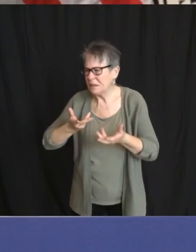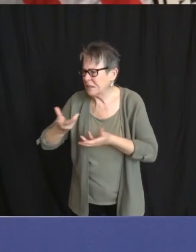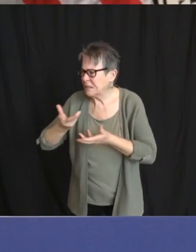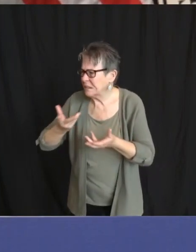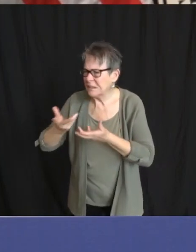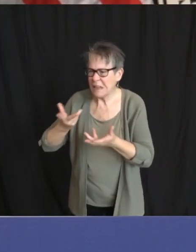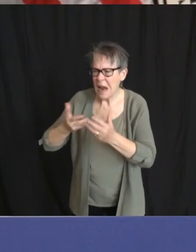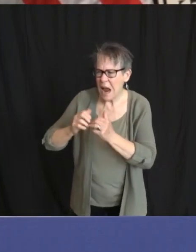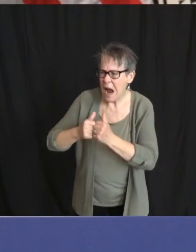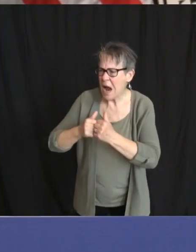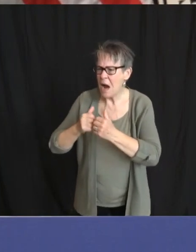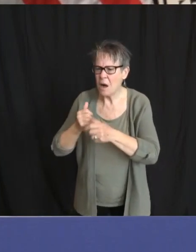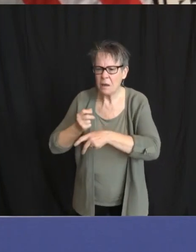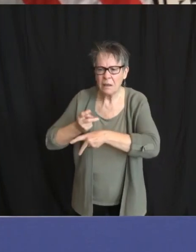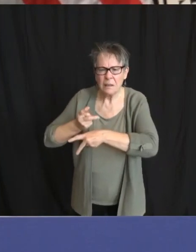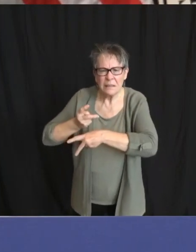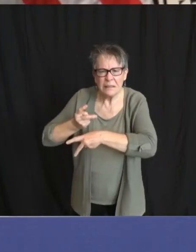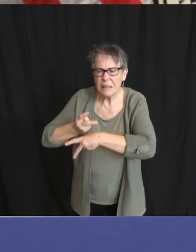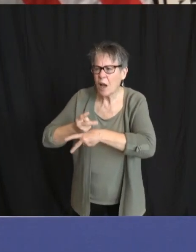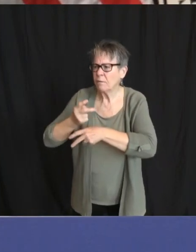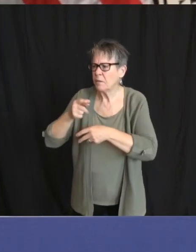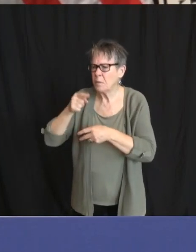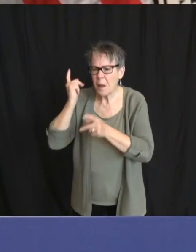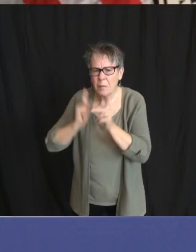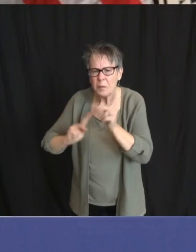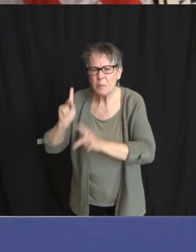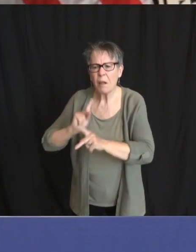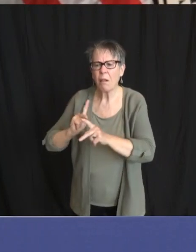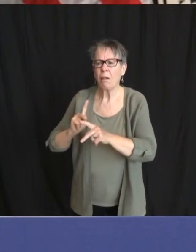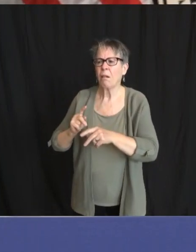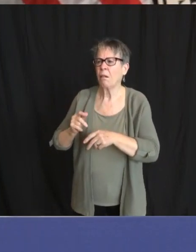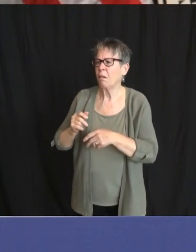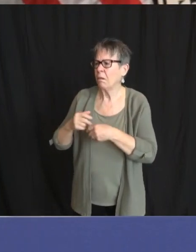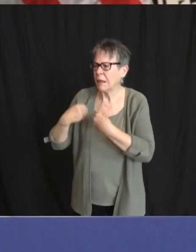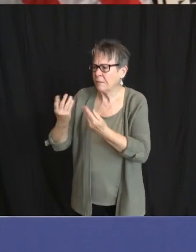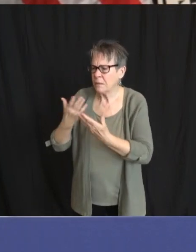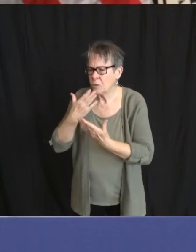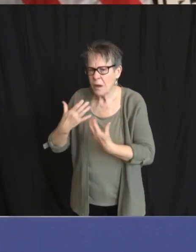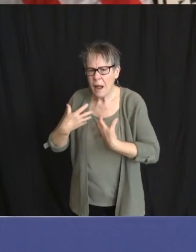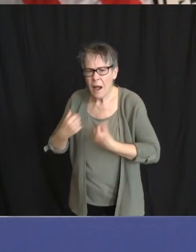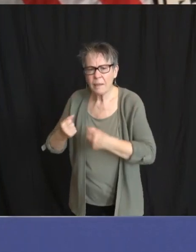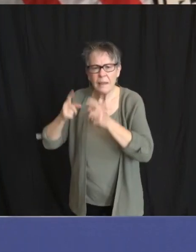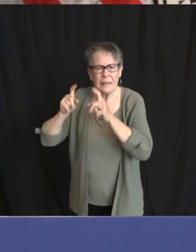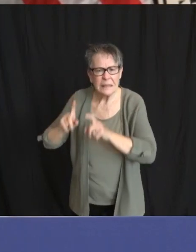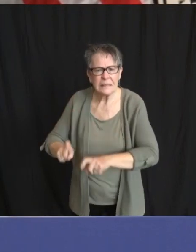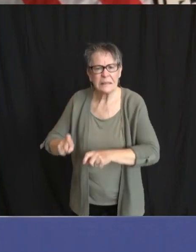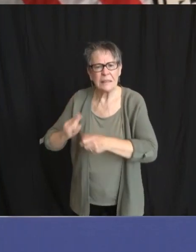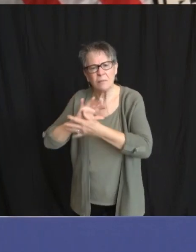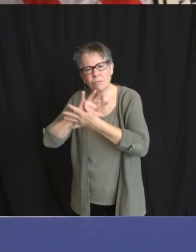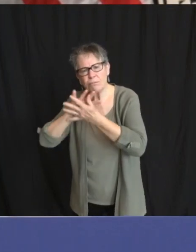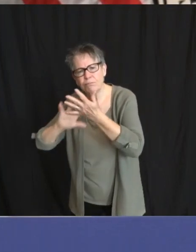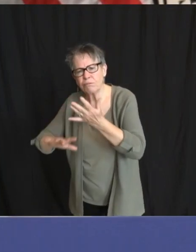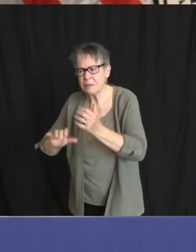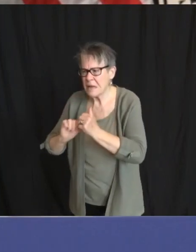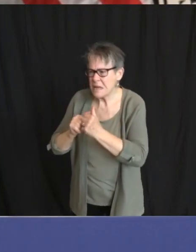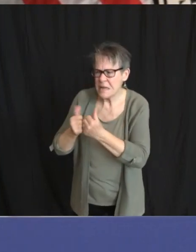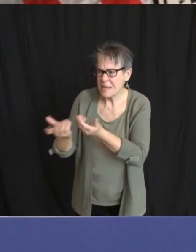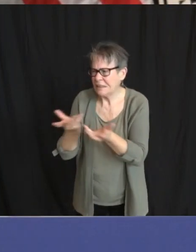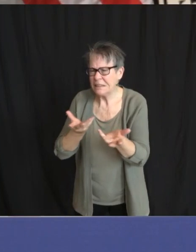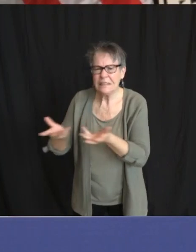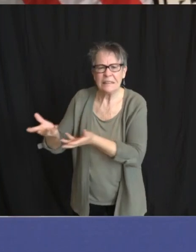term, but also as we're on that road to recovery. We mentioned that important pillar of resiliency. Part of that is to make sure we don't see